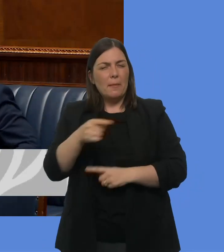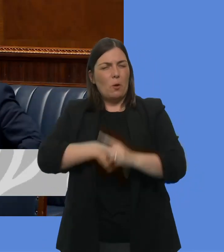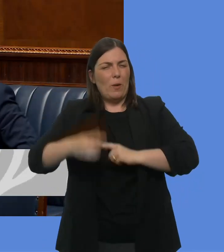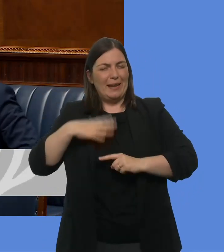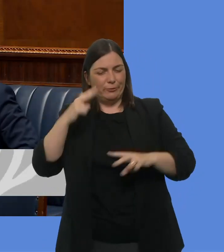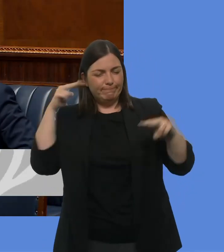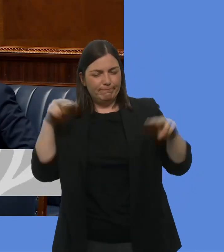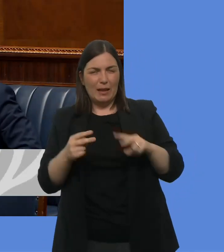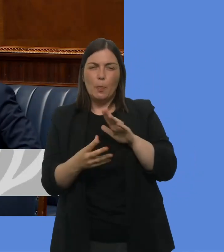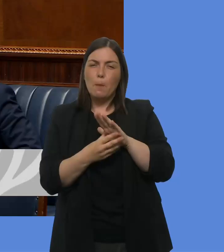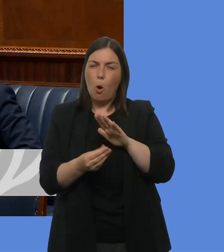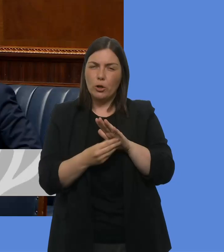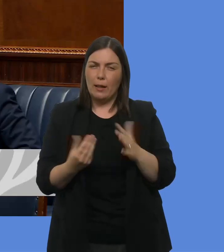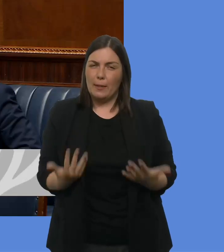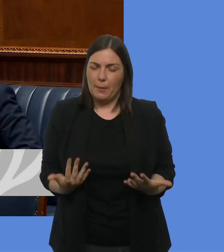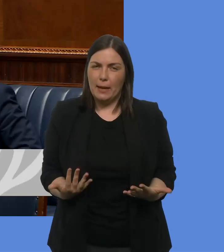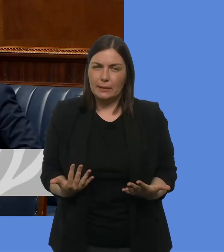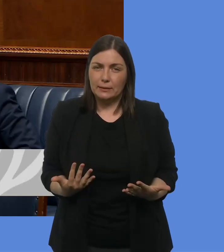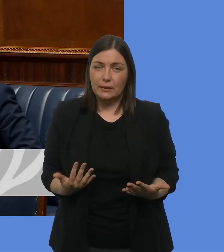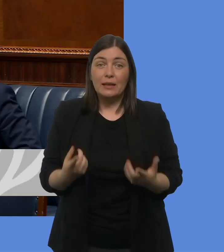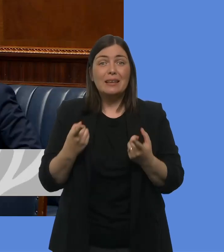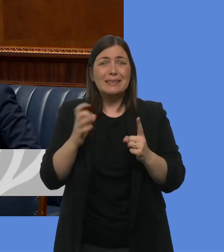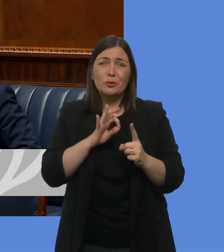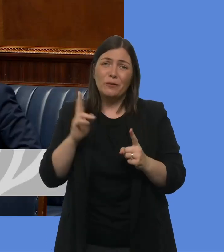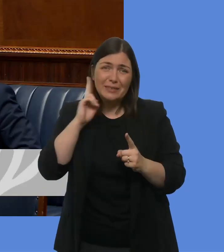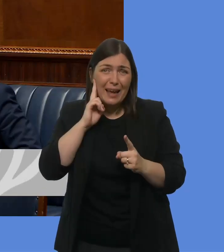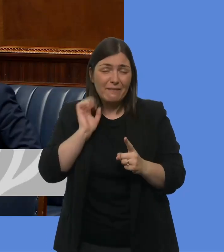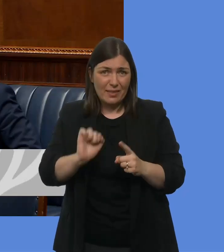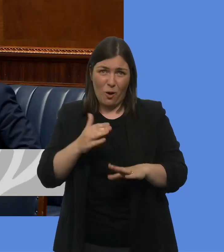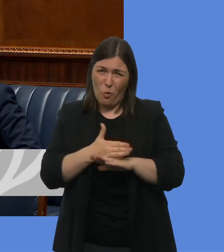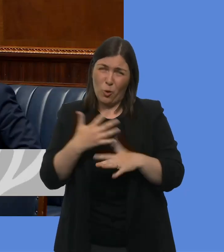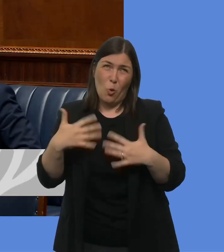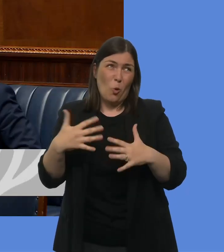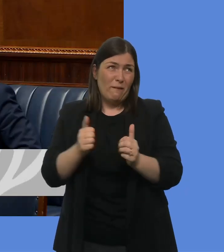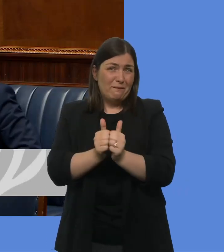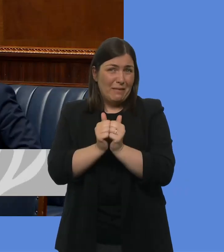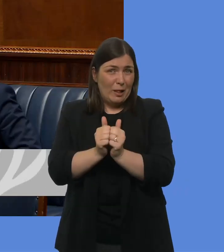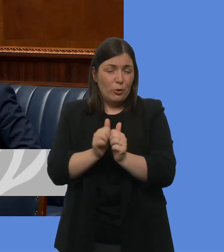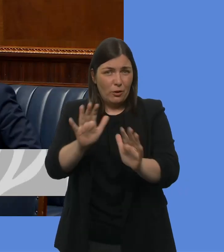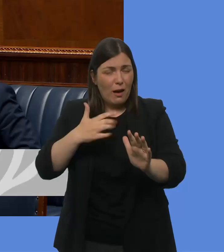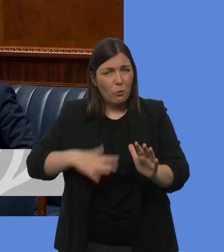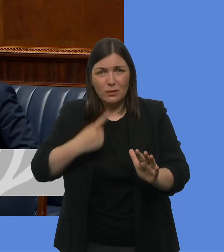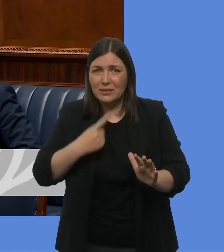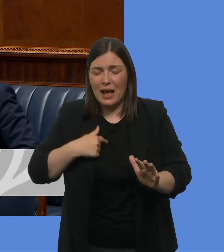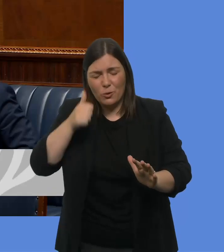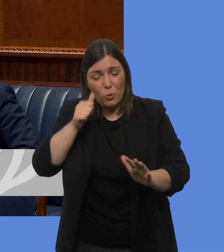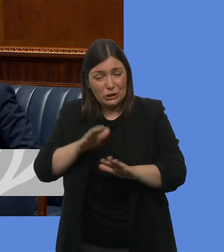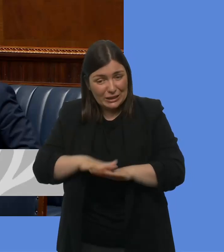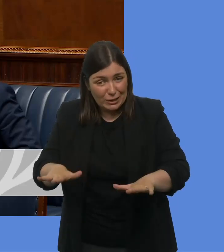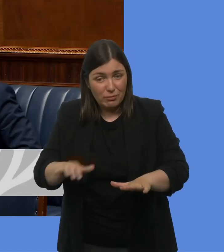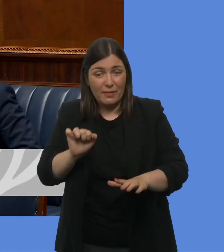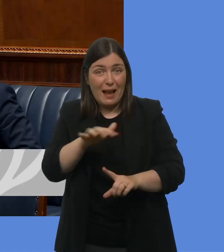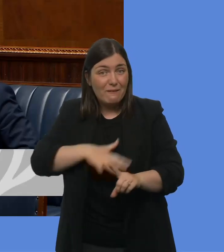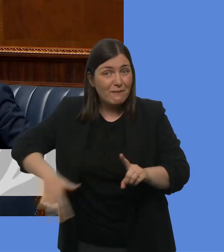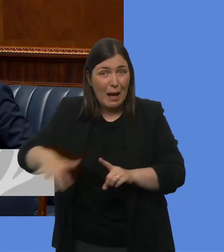of the teachers of the deaf, who are highly valued by children and their families, I think that can't be overstated, the value that is placed on that